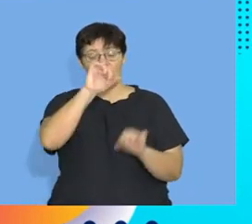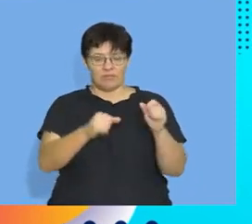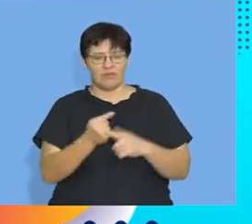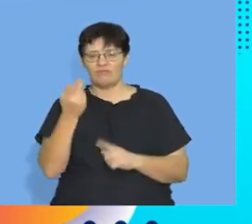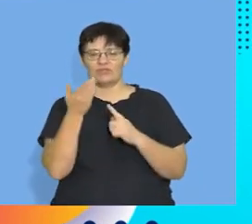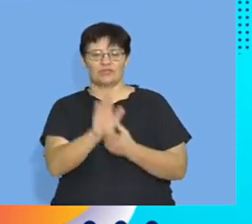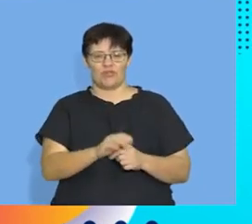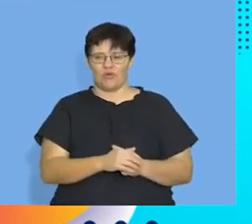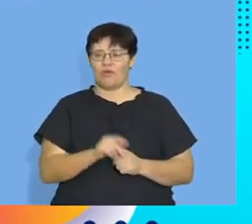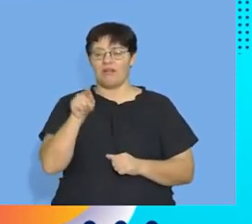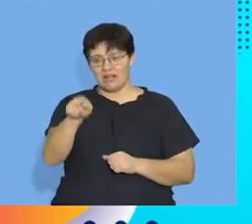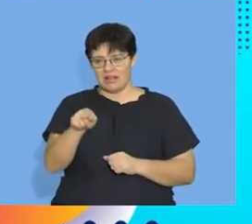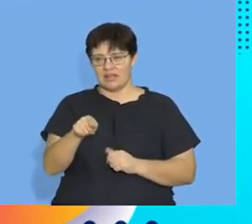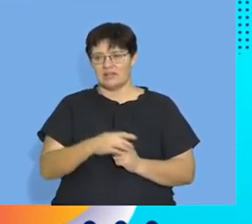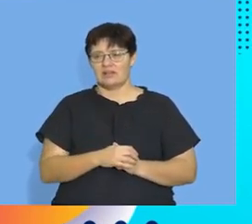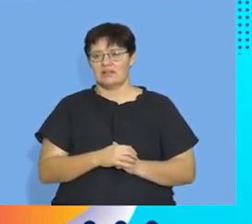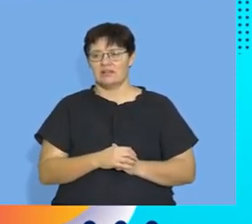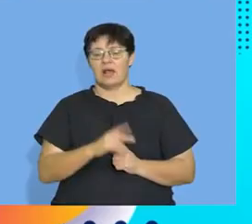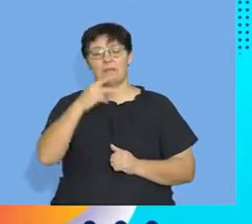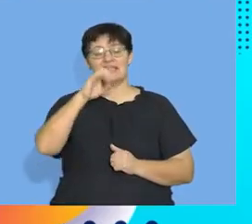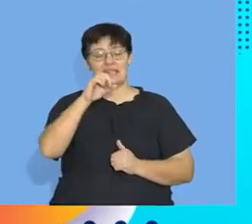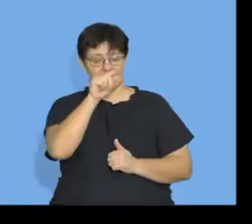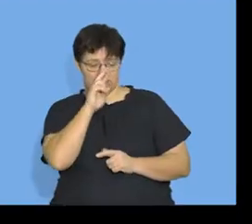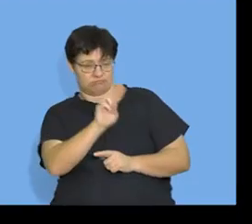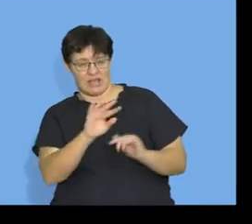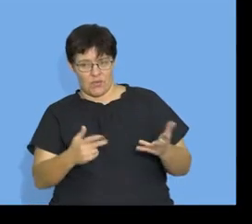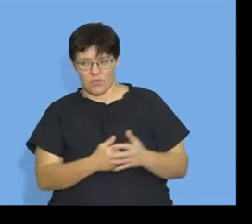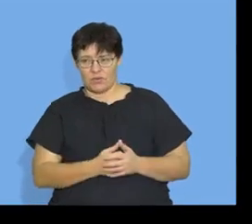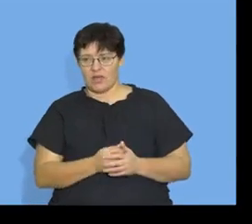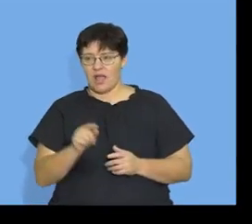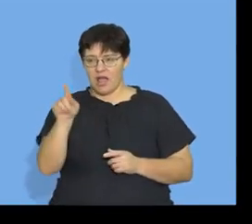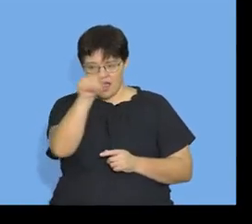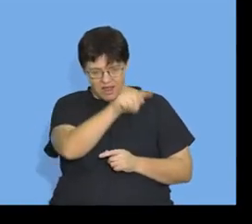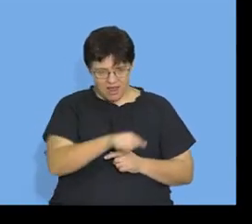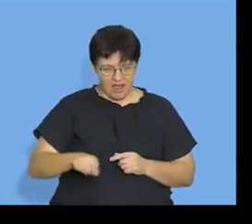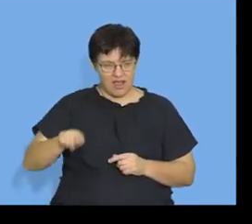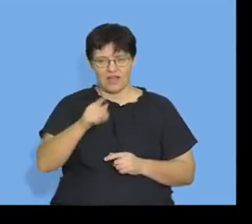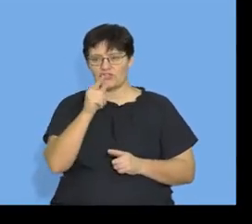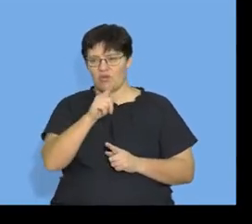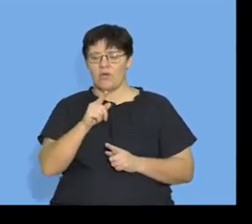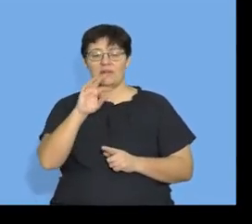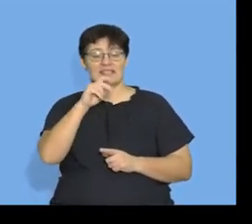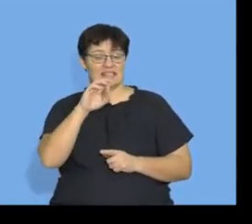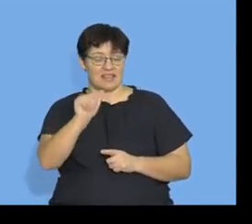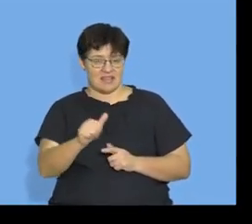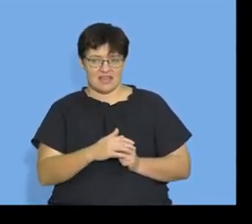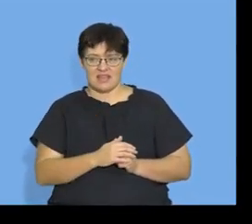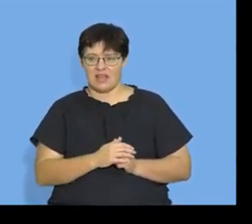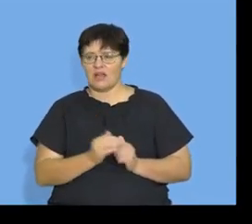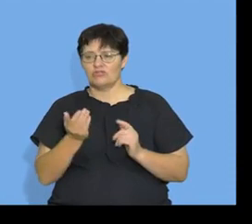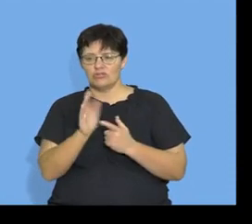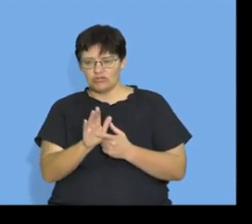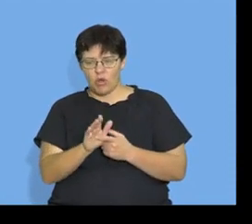structure. Before we wrap up, I'd like to show you what an image looks like of a placenta. And if we look at this, it shows you